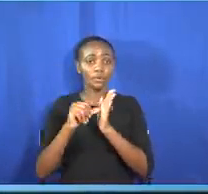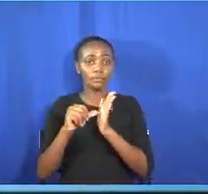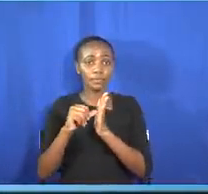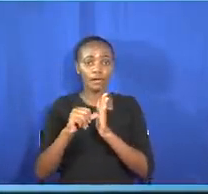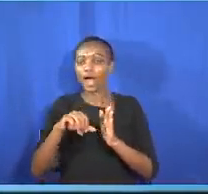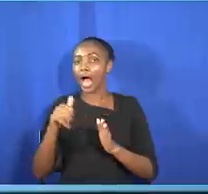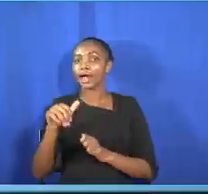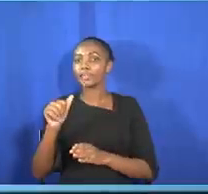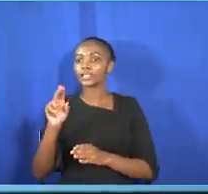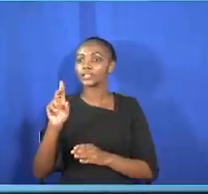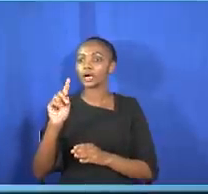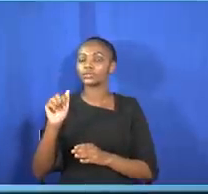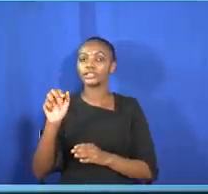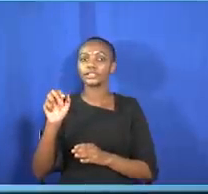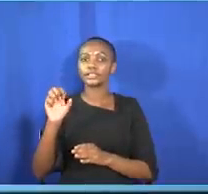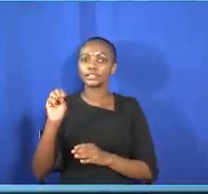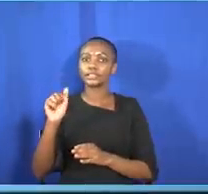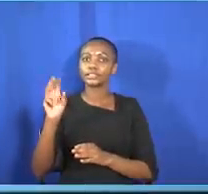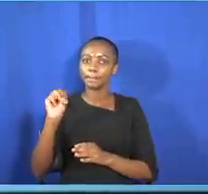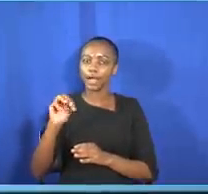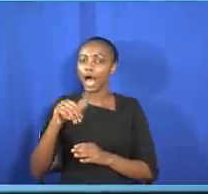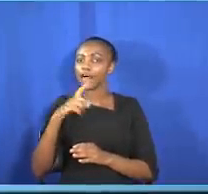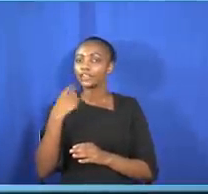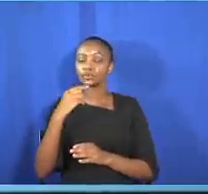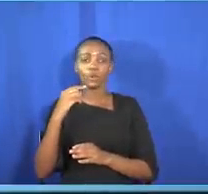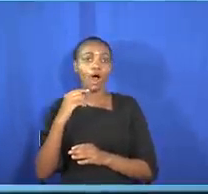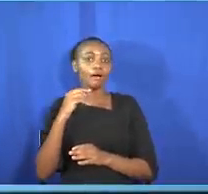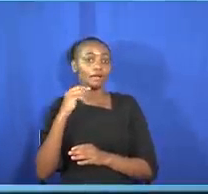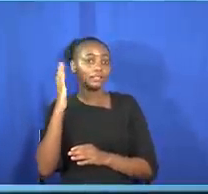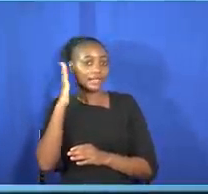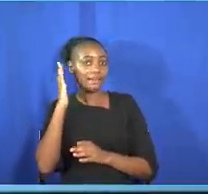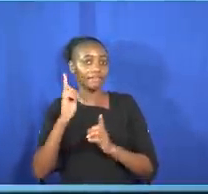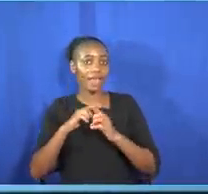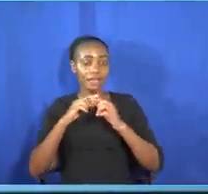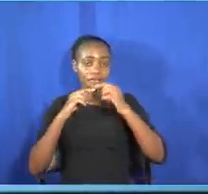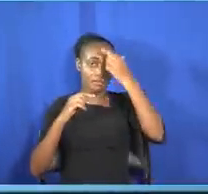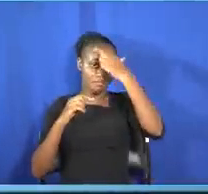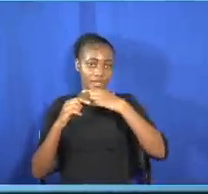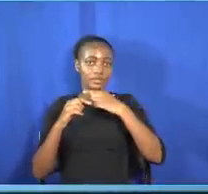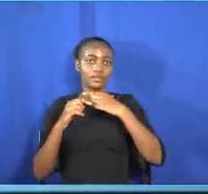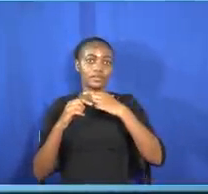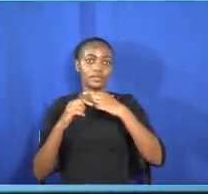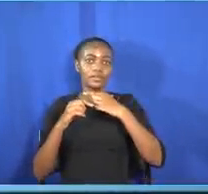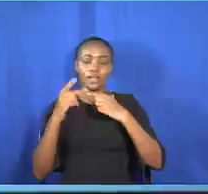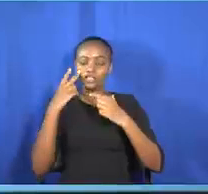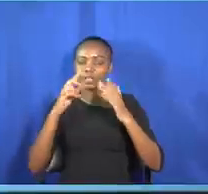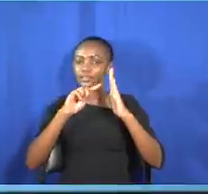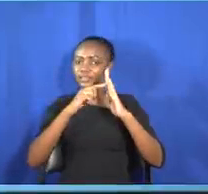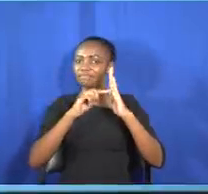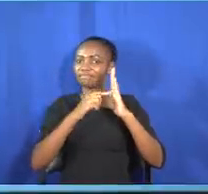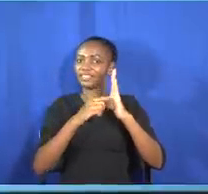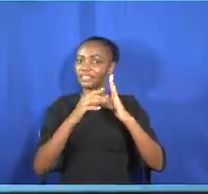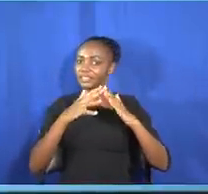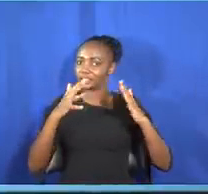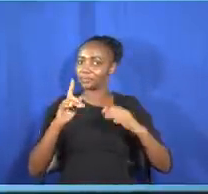handicapped, severe autism, those who are deaf blind, and those who have clearly very profound